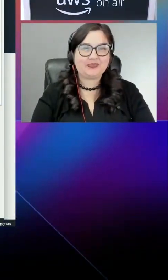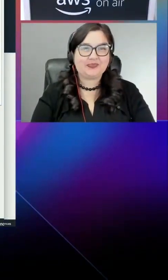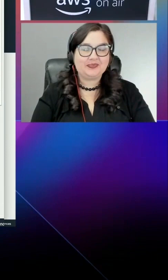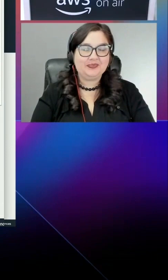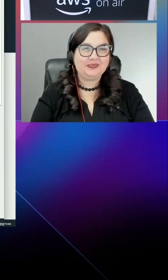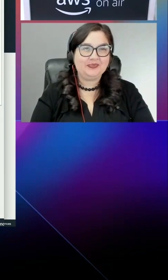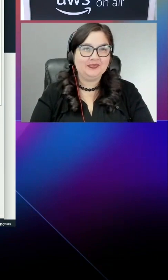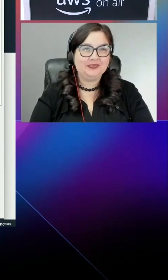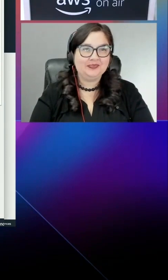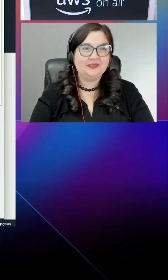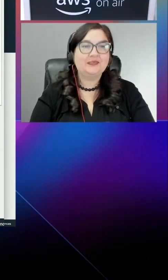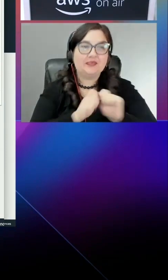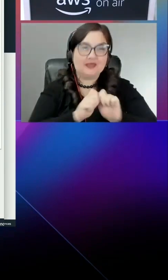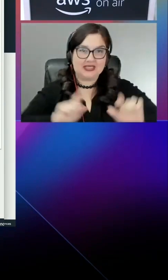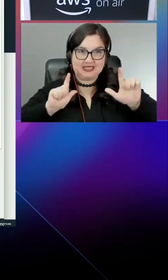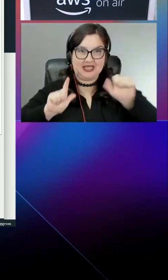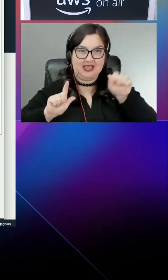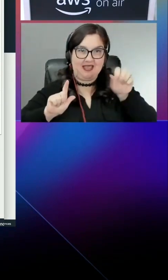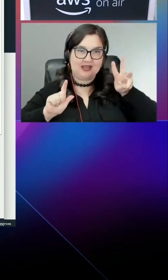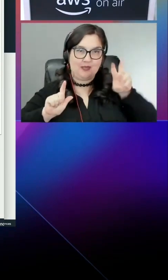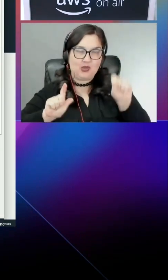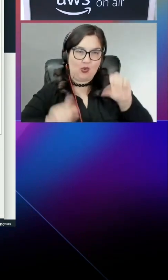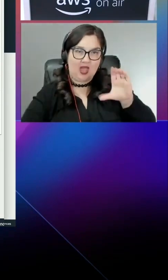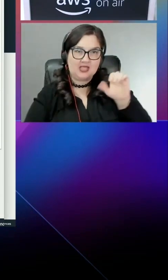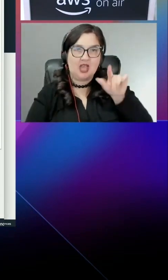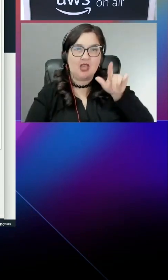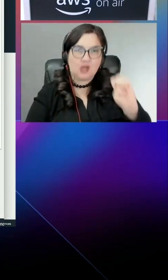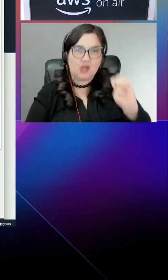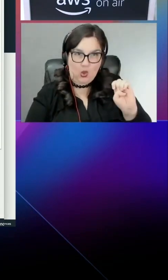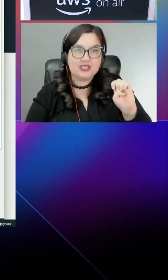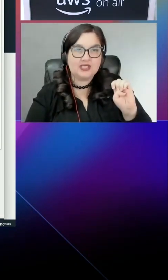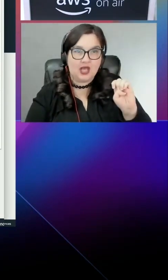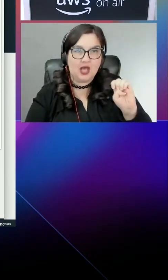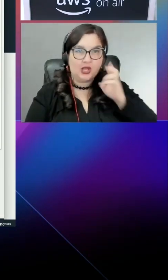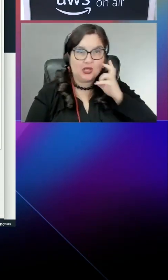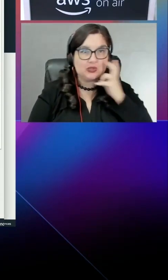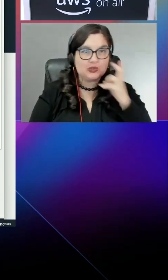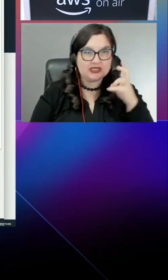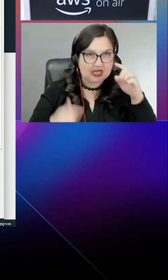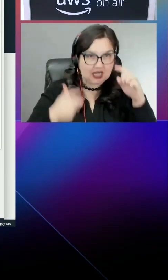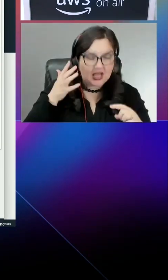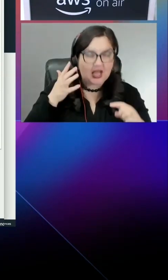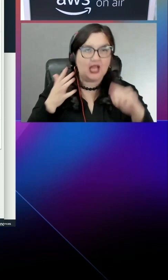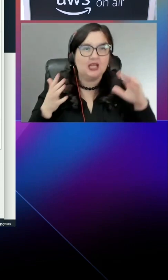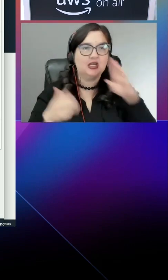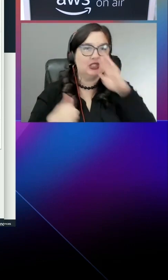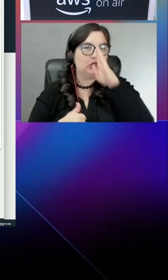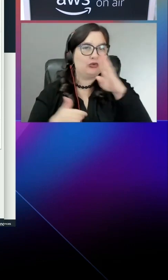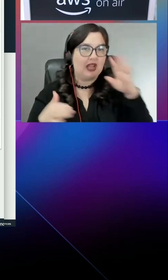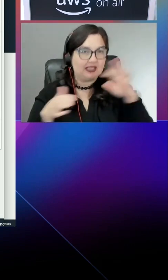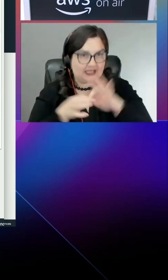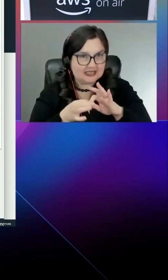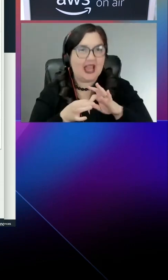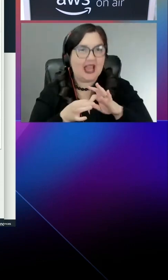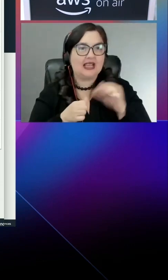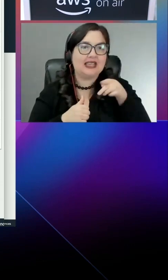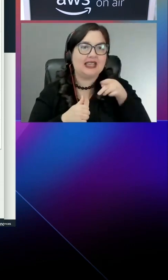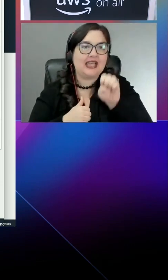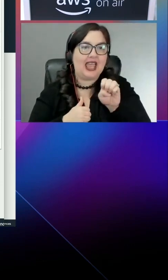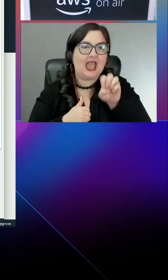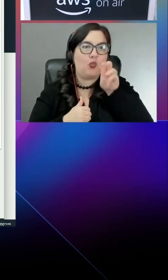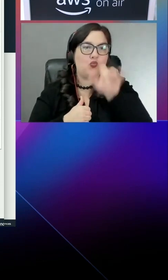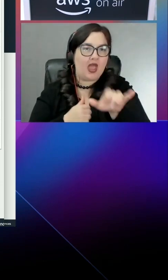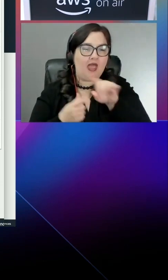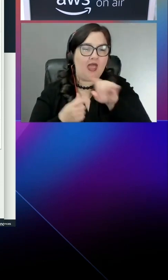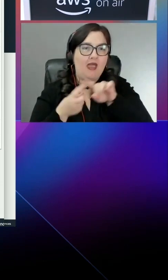So this is the AWS console. Here we have some, you know, Direct Connect gateways, some virtual interfaces, you